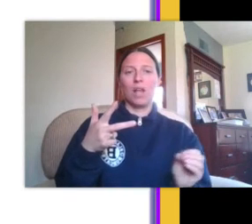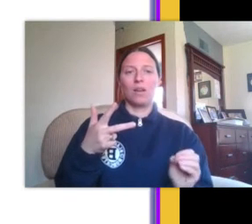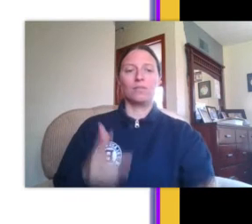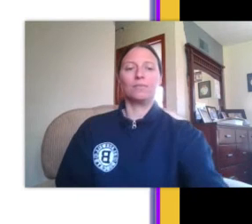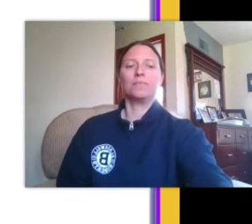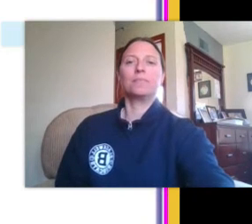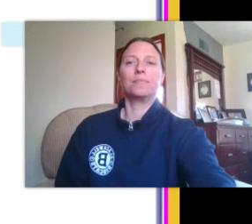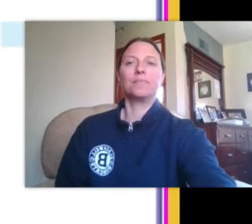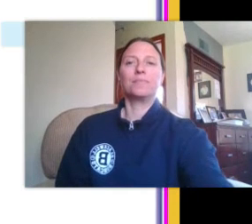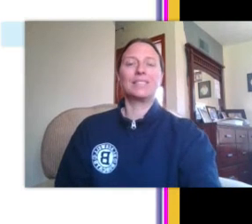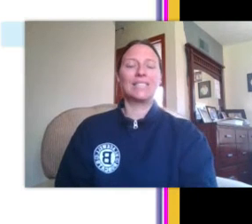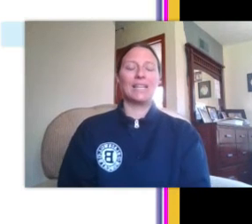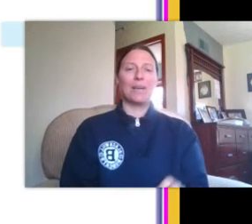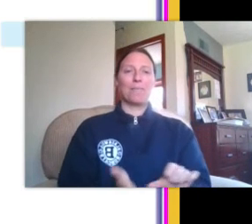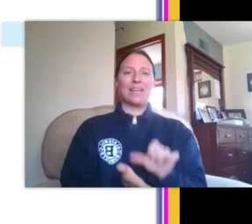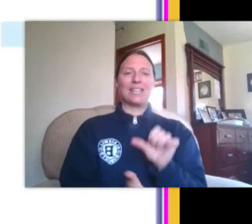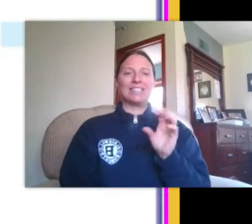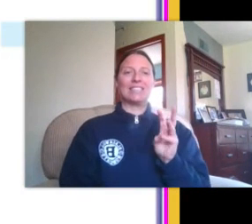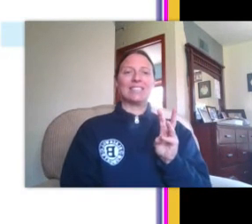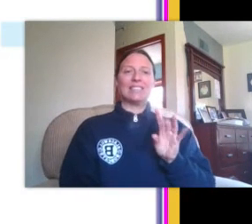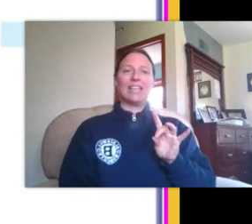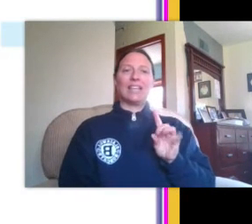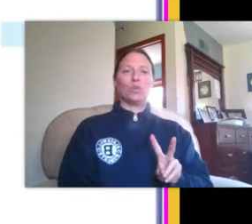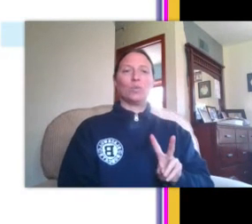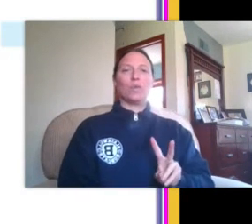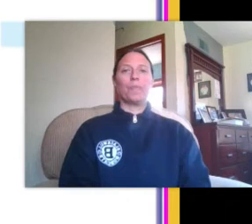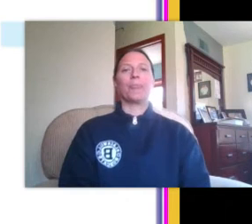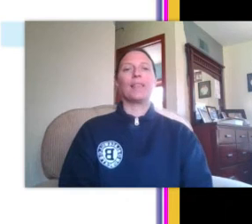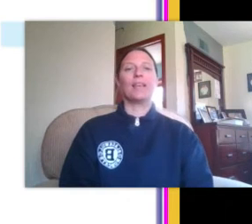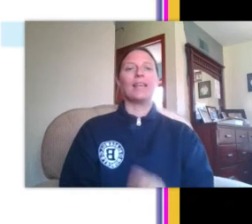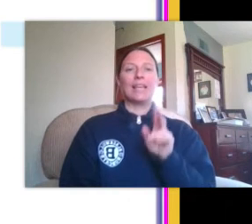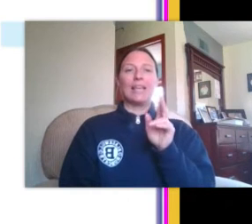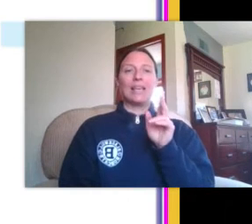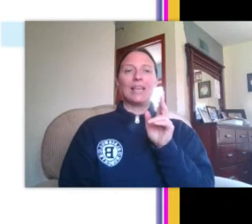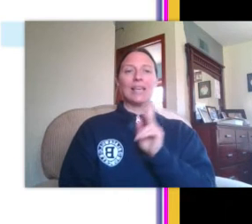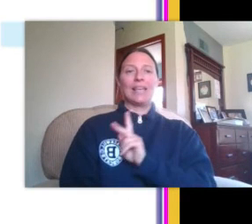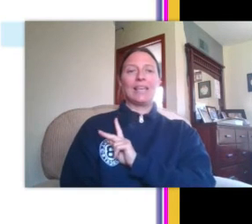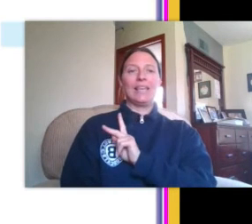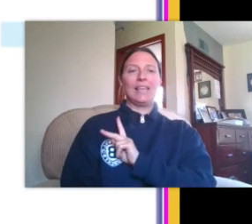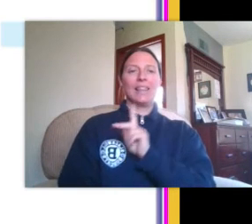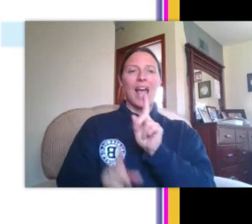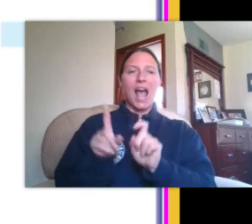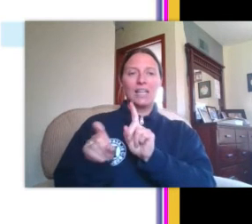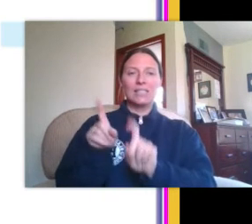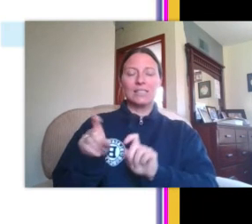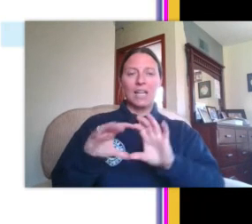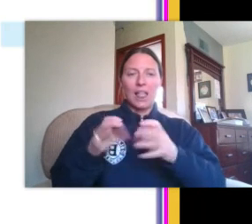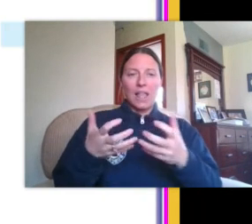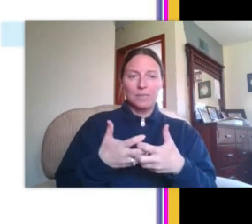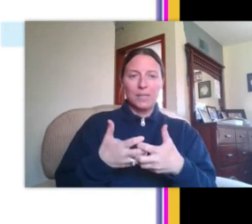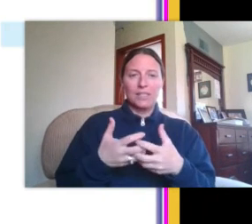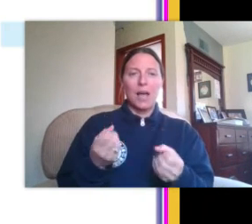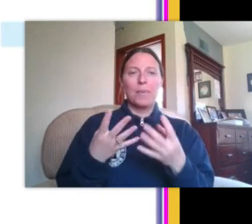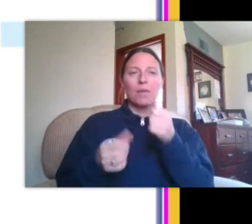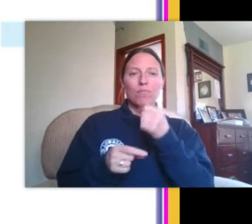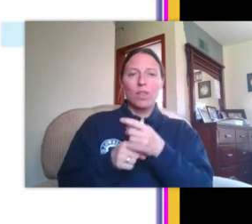Page 682. Keith surveys his classmates about how many brothers and sisters they